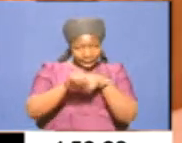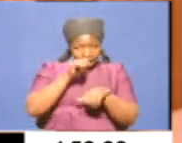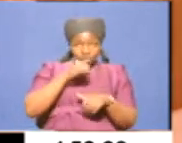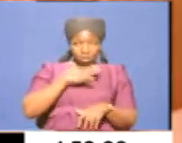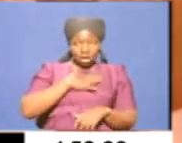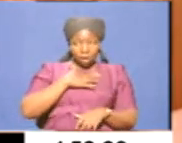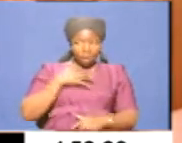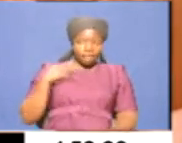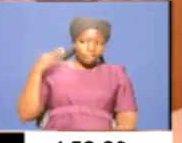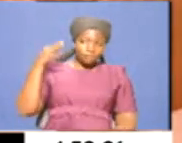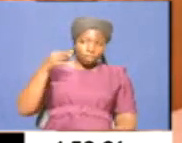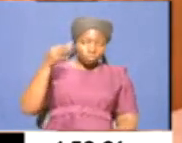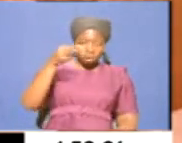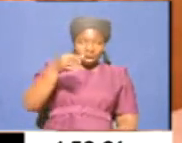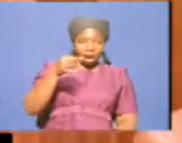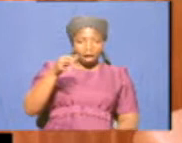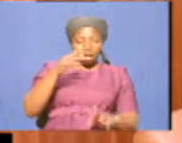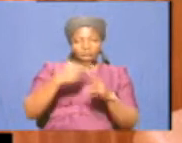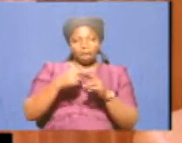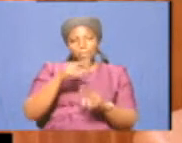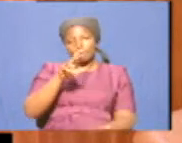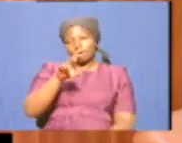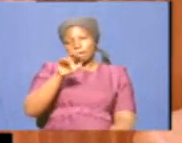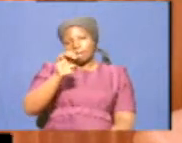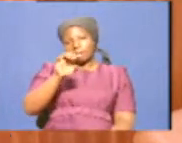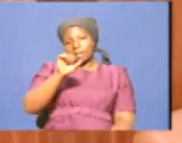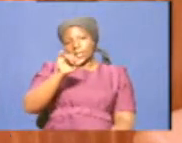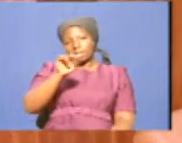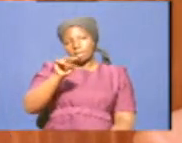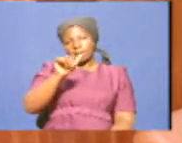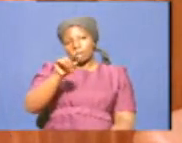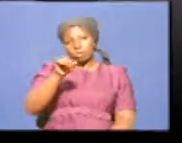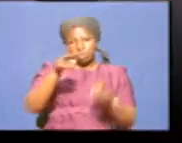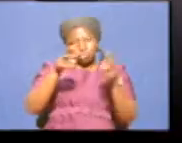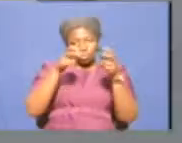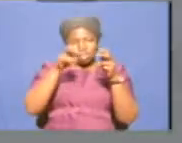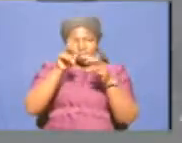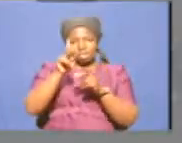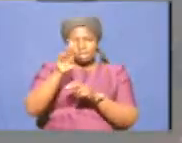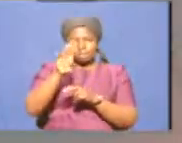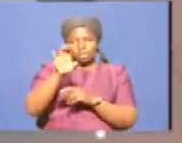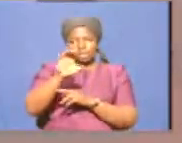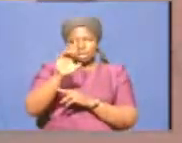future. I'm Regina Manyara. You're watching KBC Channel 1.